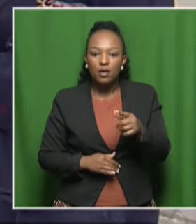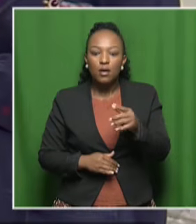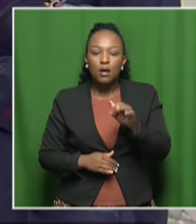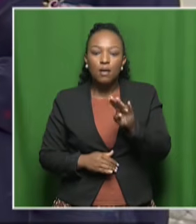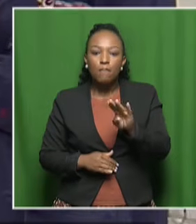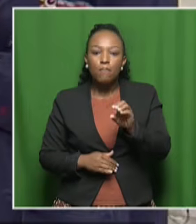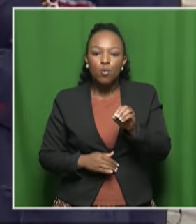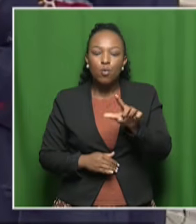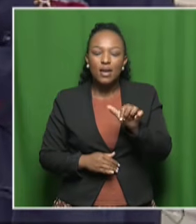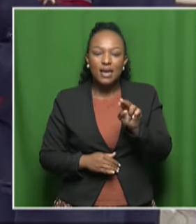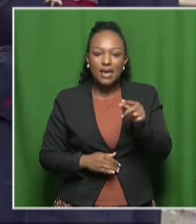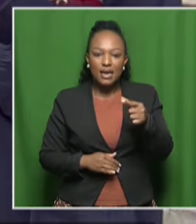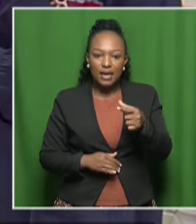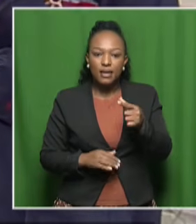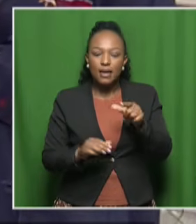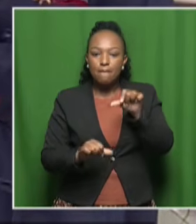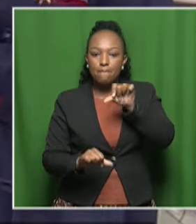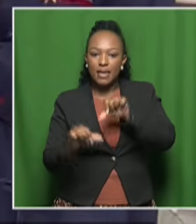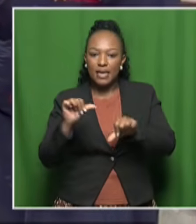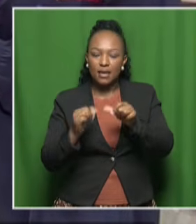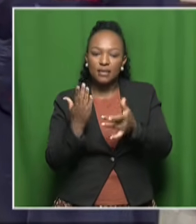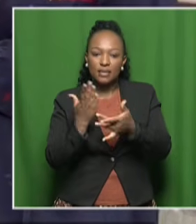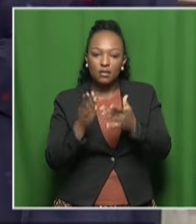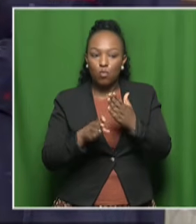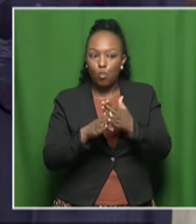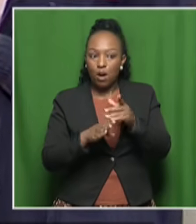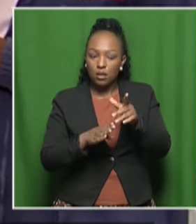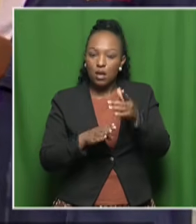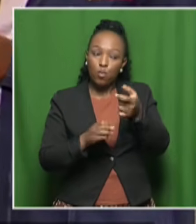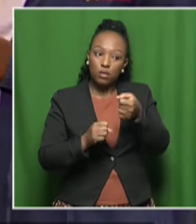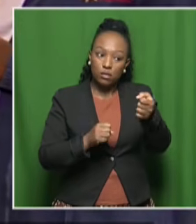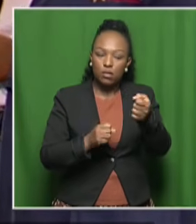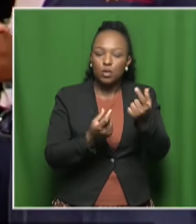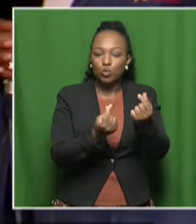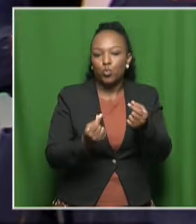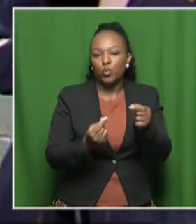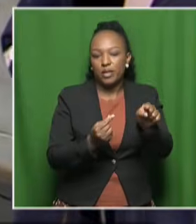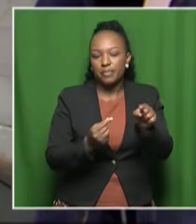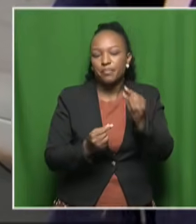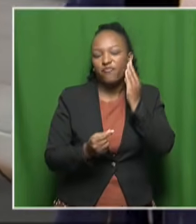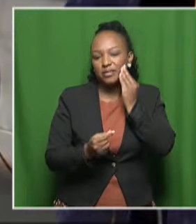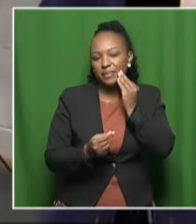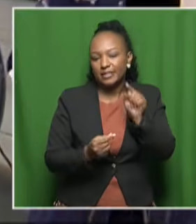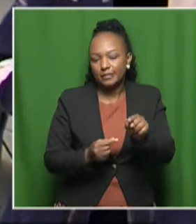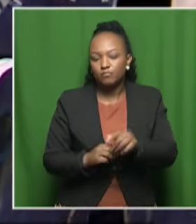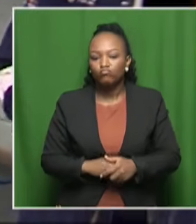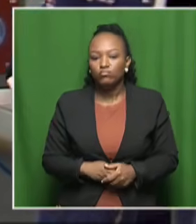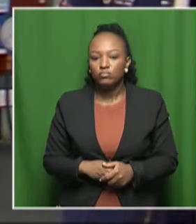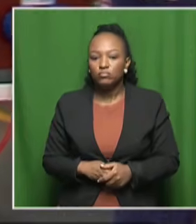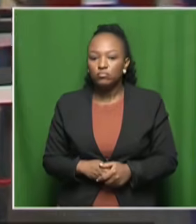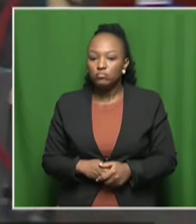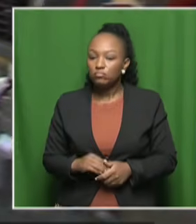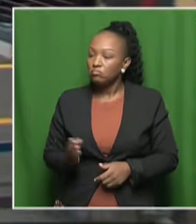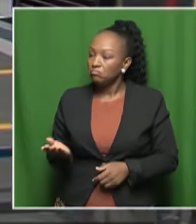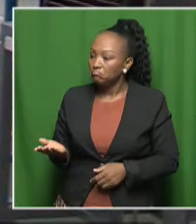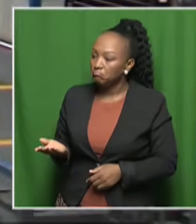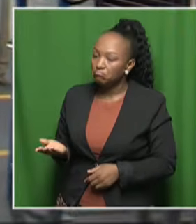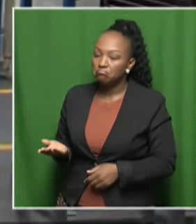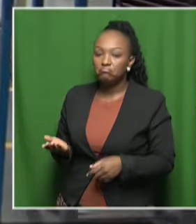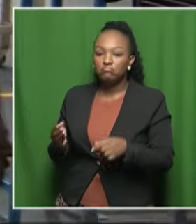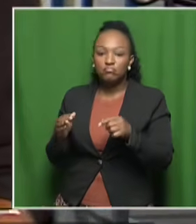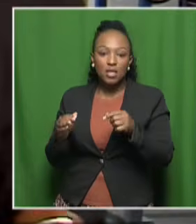Mechanical Technologies. We are doing our workplace modules now. And just a final word, Ntokozo, for those who are considering,